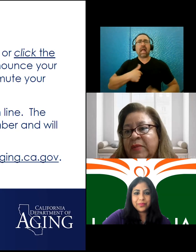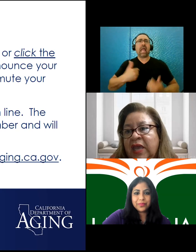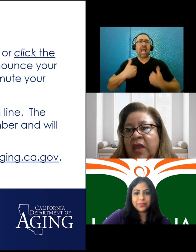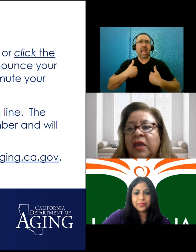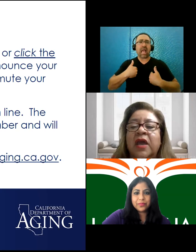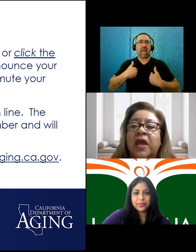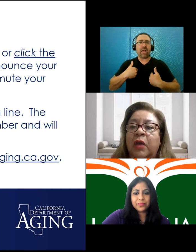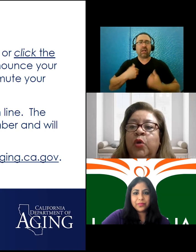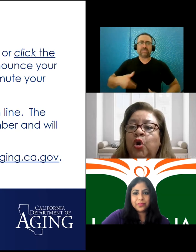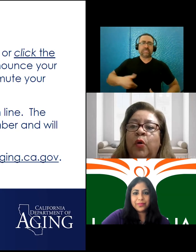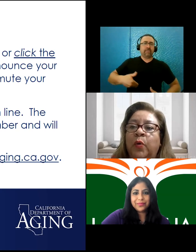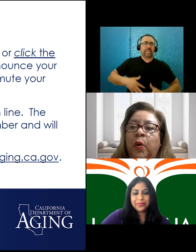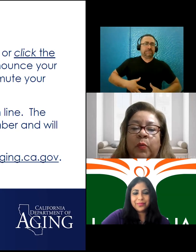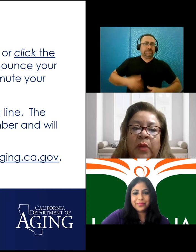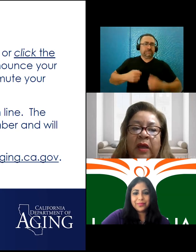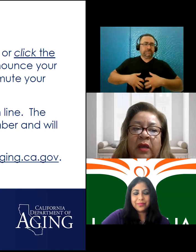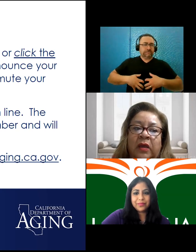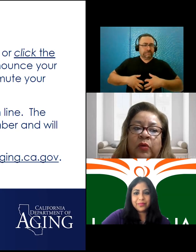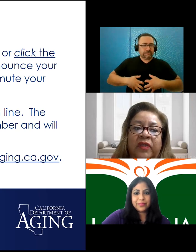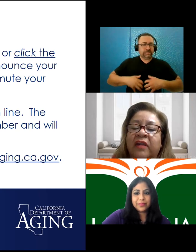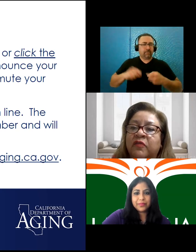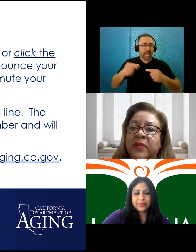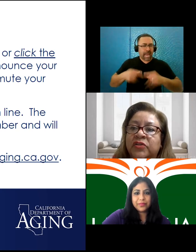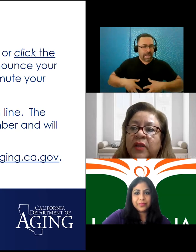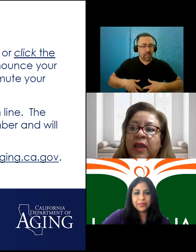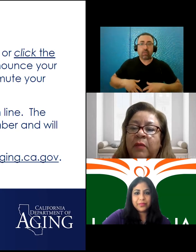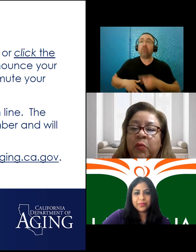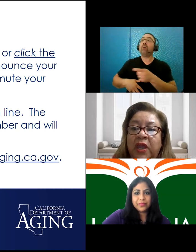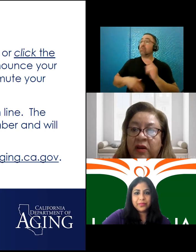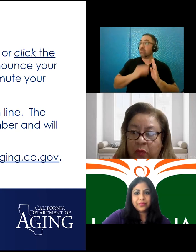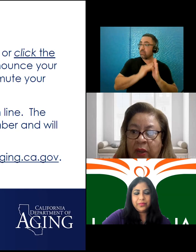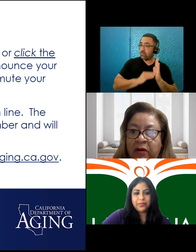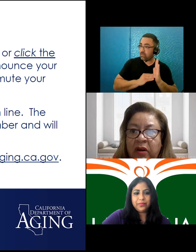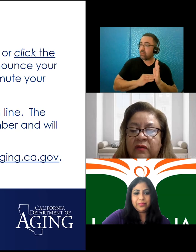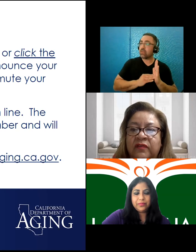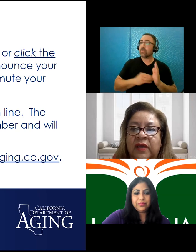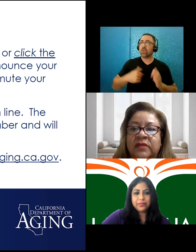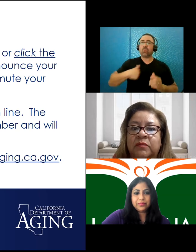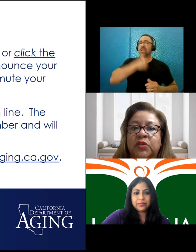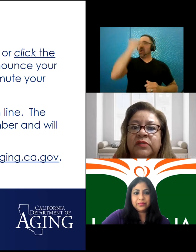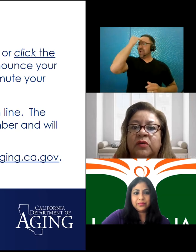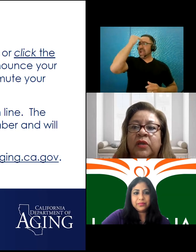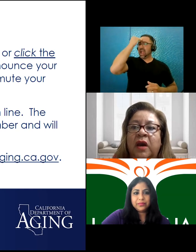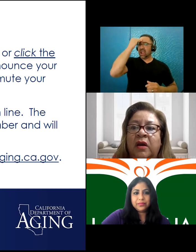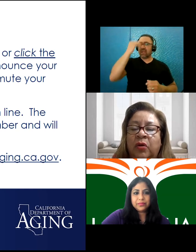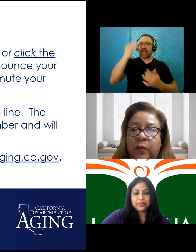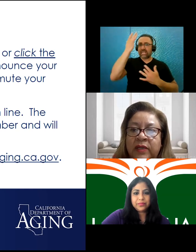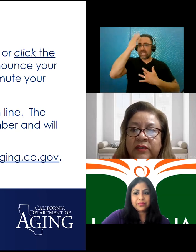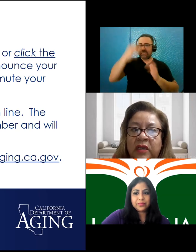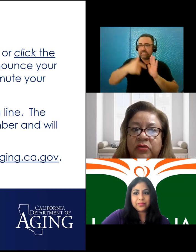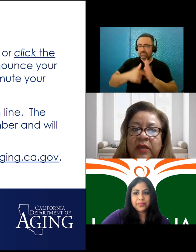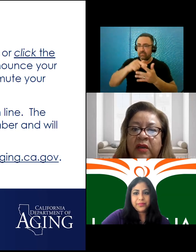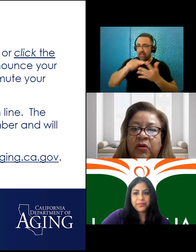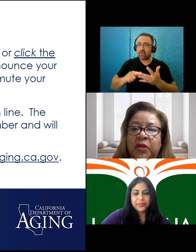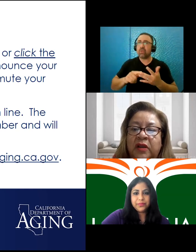a stomach ache, and we go with that information. But we are aware of the symptoms, and we are